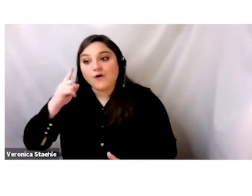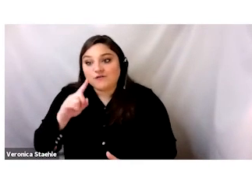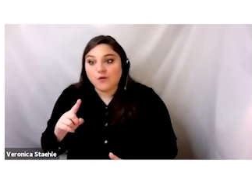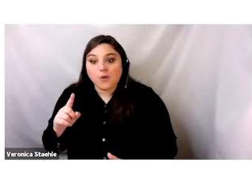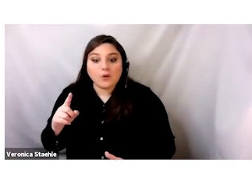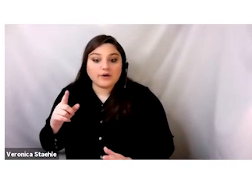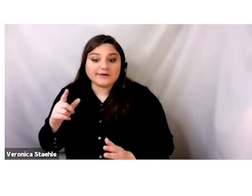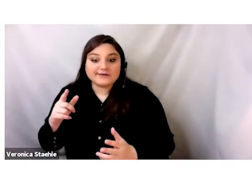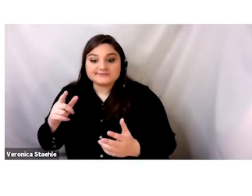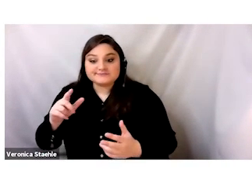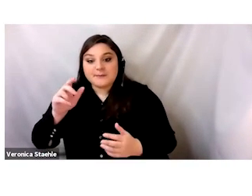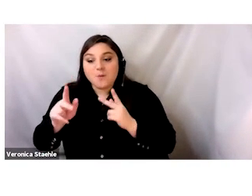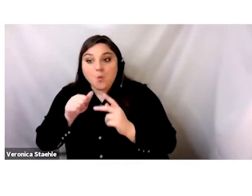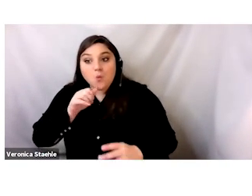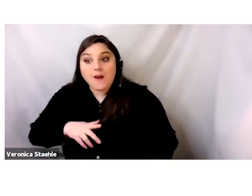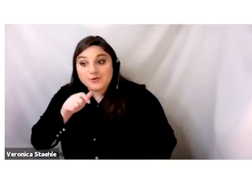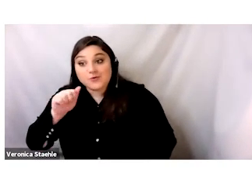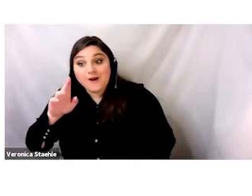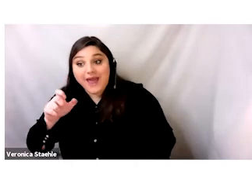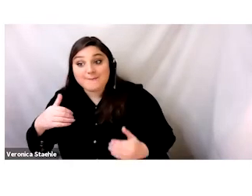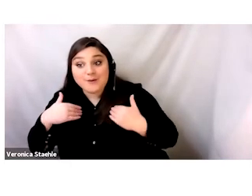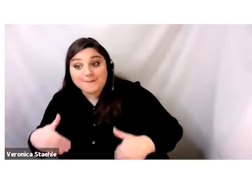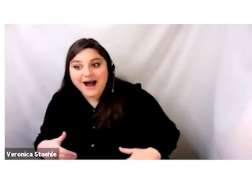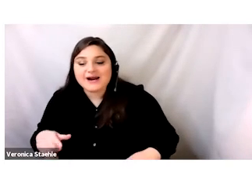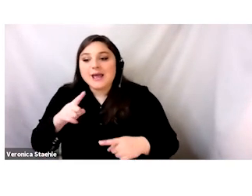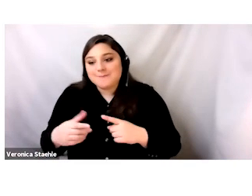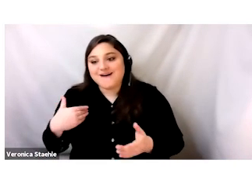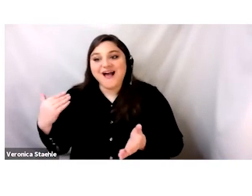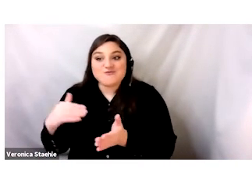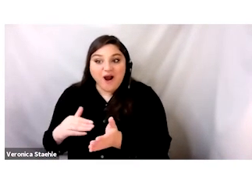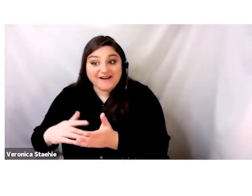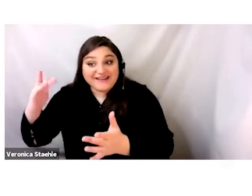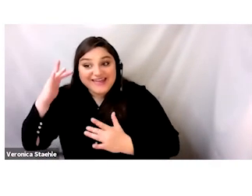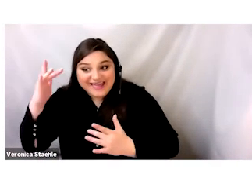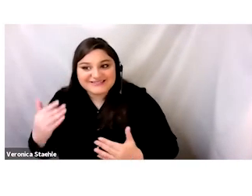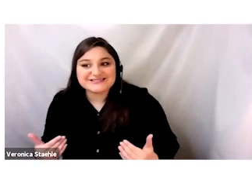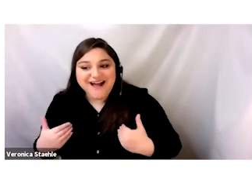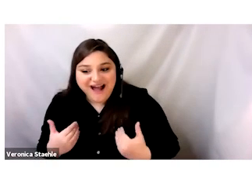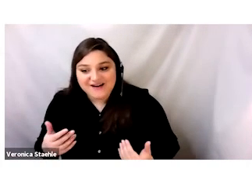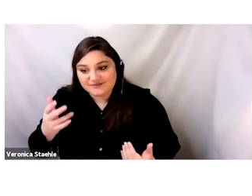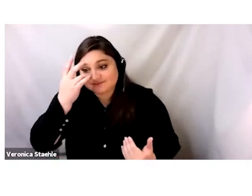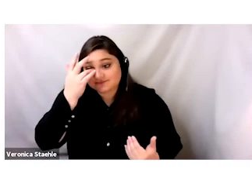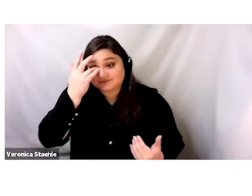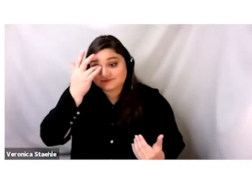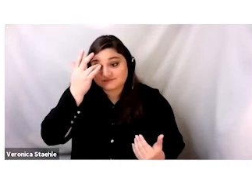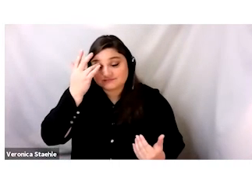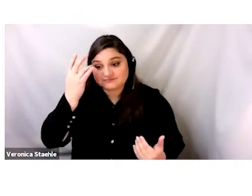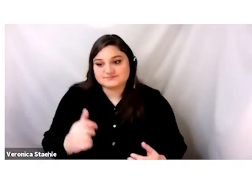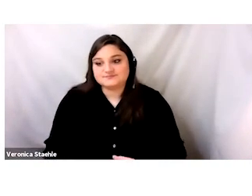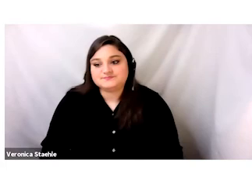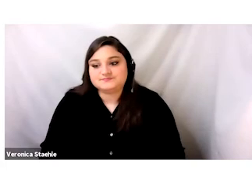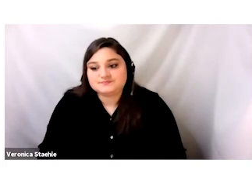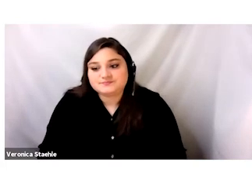that are able-bodied, but also have chronic illnesses like Crohn's disease, right? But I cannot be an